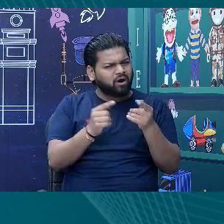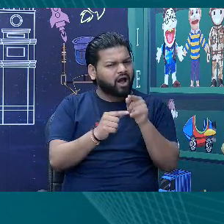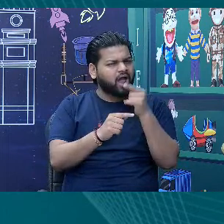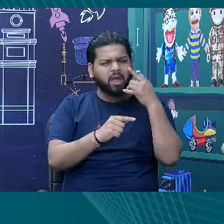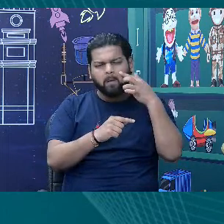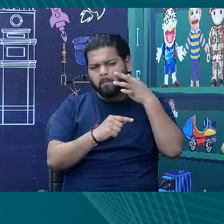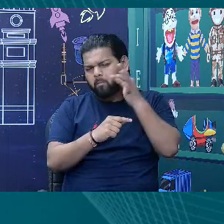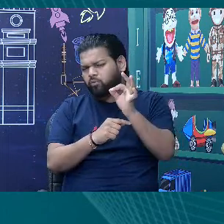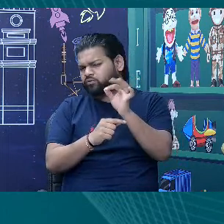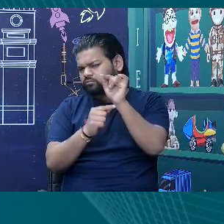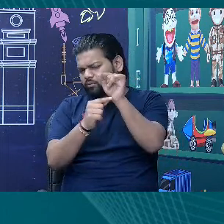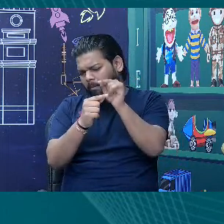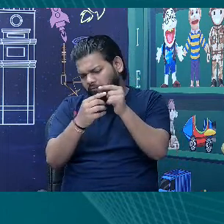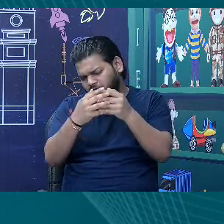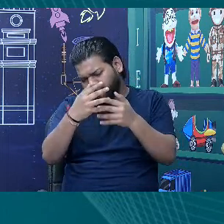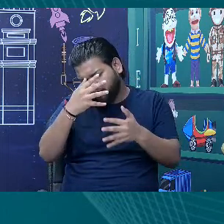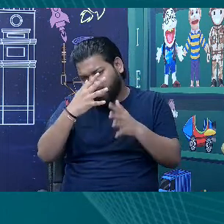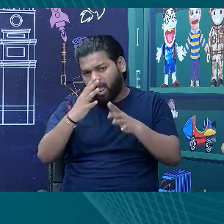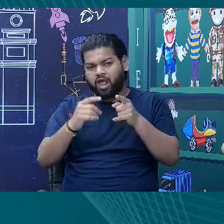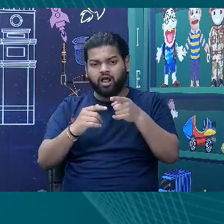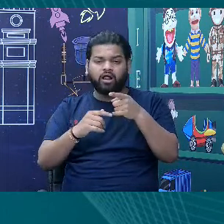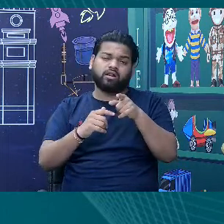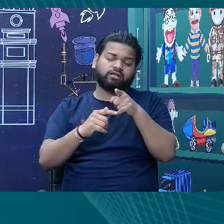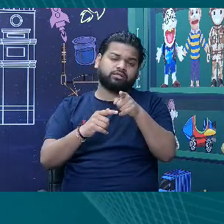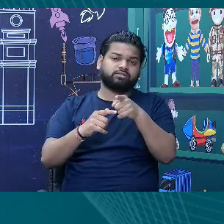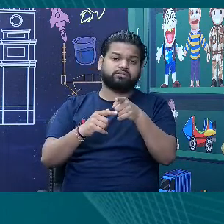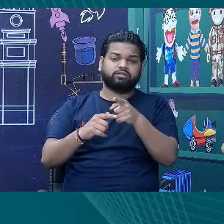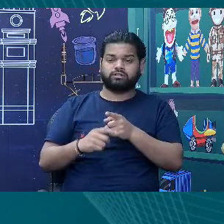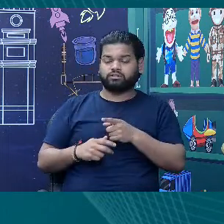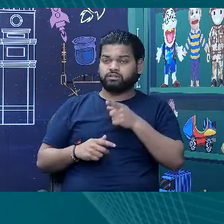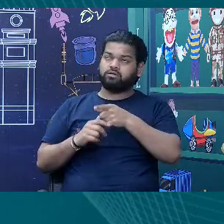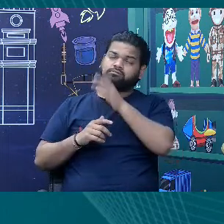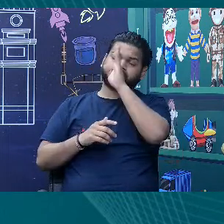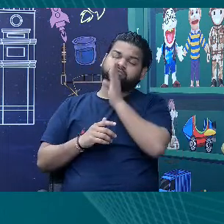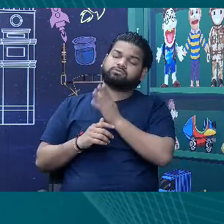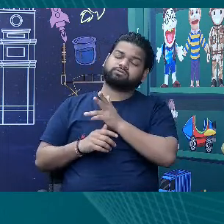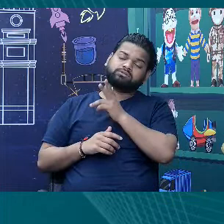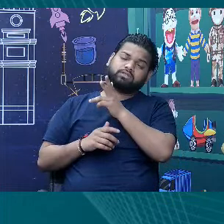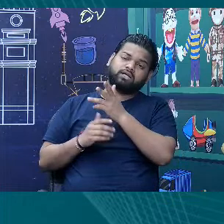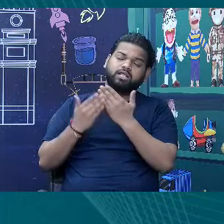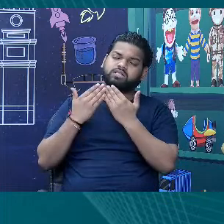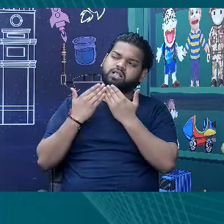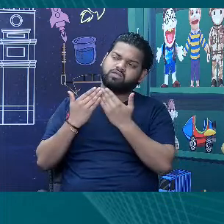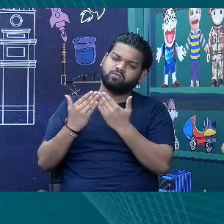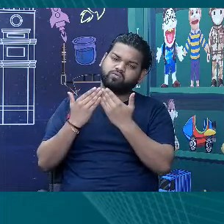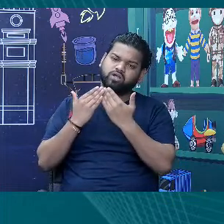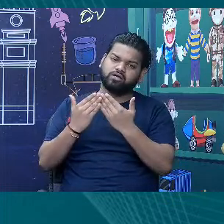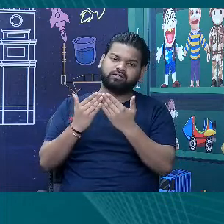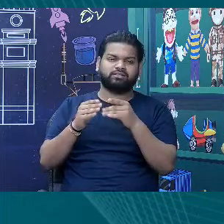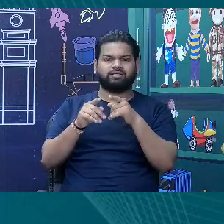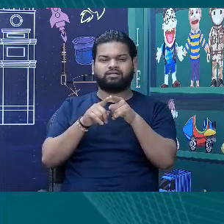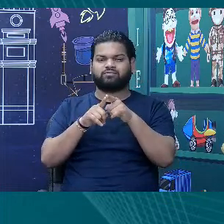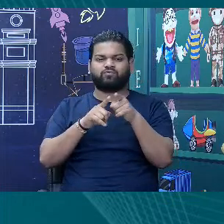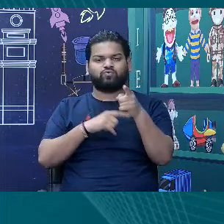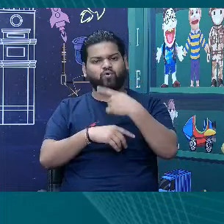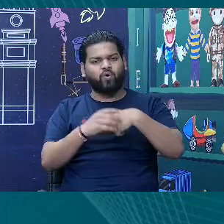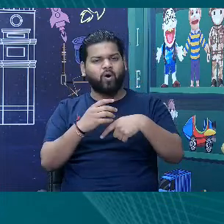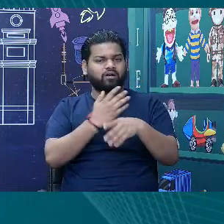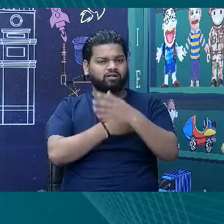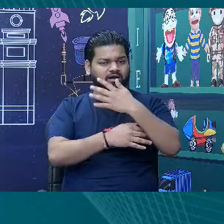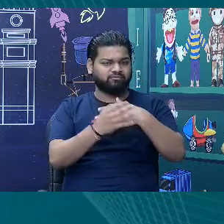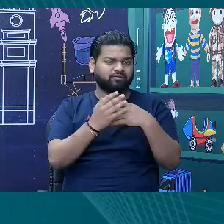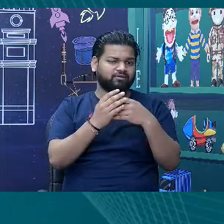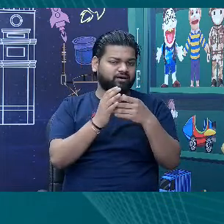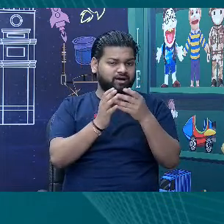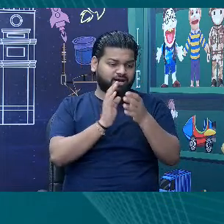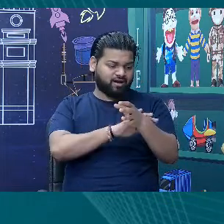if your legs carry you for the entire day and take you to different places, you can be thankful for that. If your hands can draw beautiful things, you can be